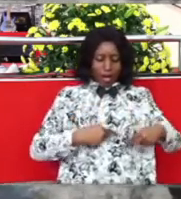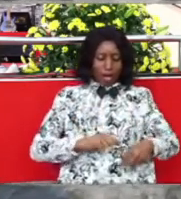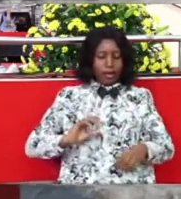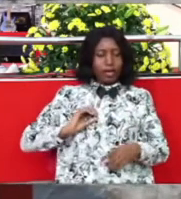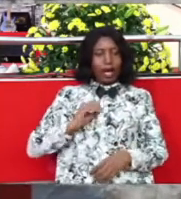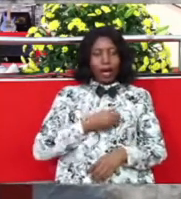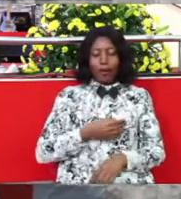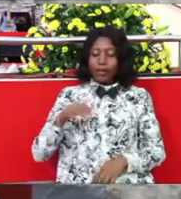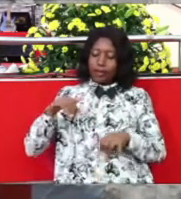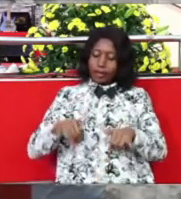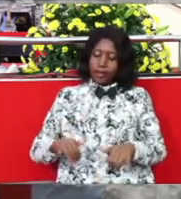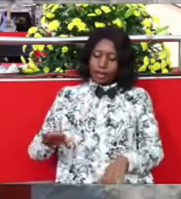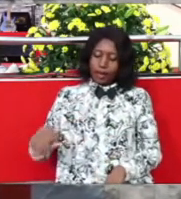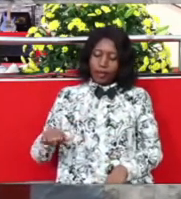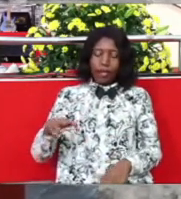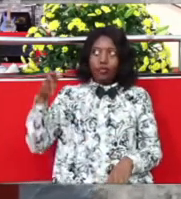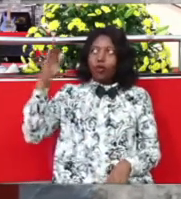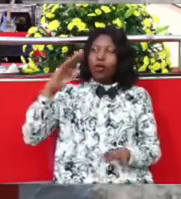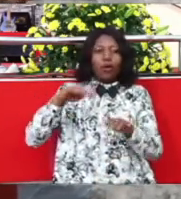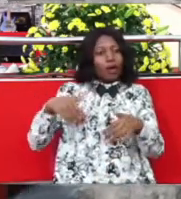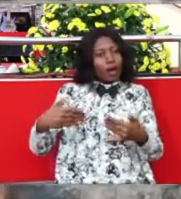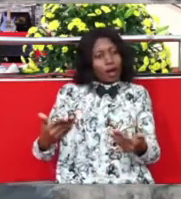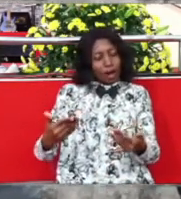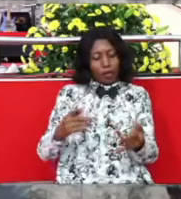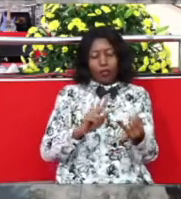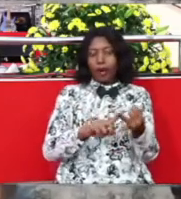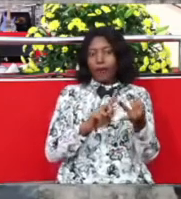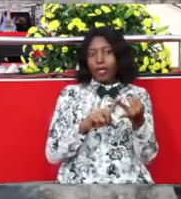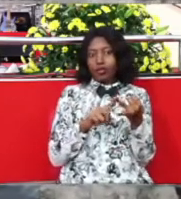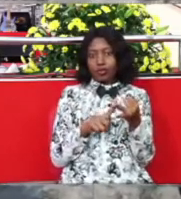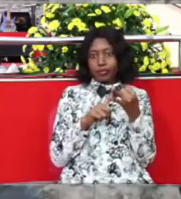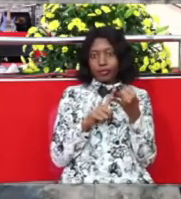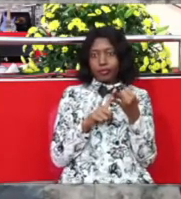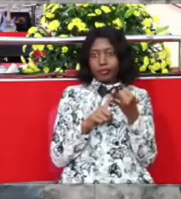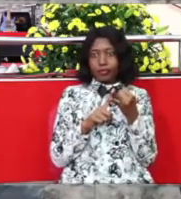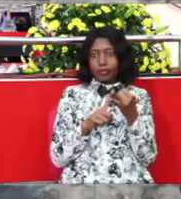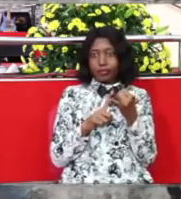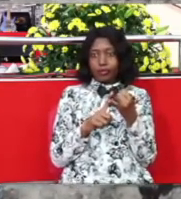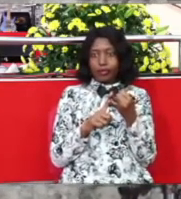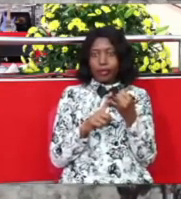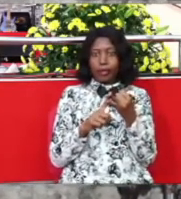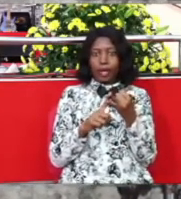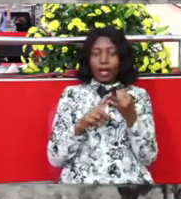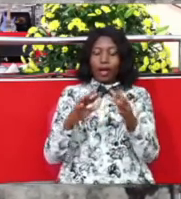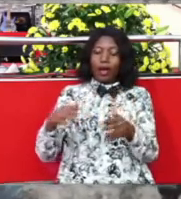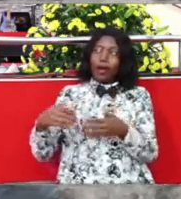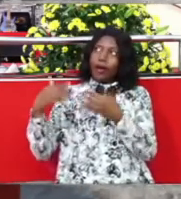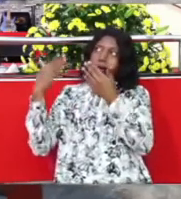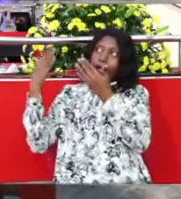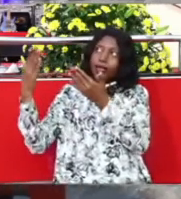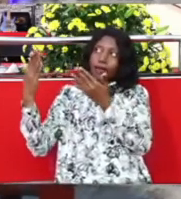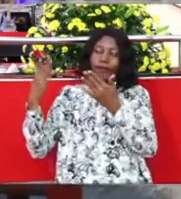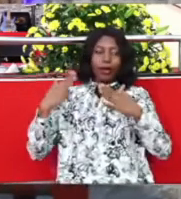God? Tutafanyaje mioyo yetu ikaweze kuwa mahali pa Mungu kuishi? The second point is that, ya pili, offering our bodies to him as a